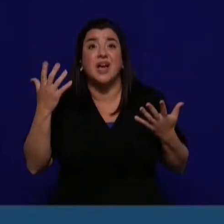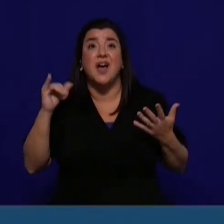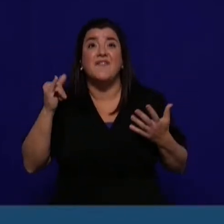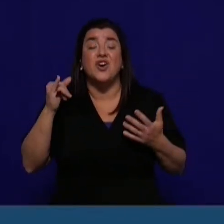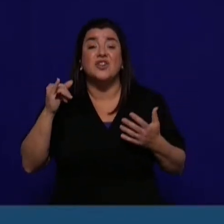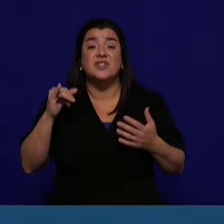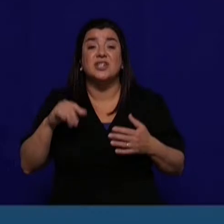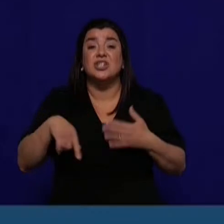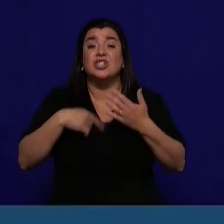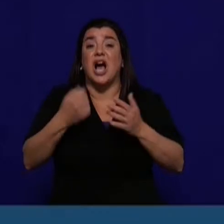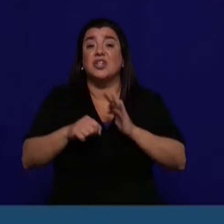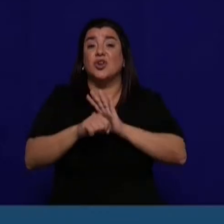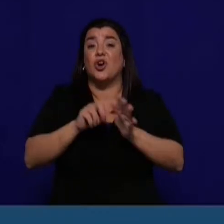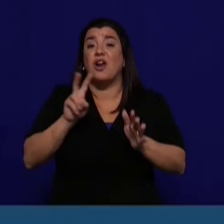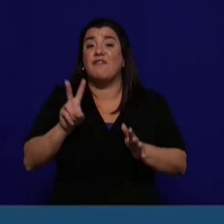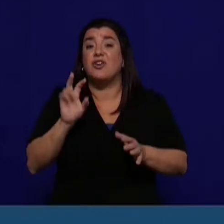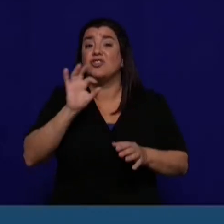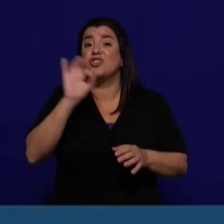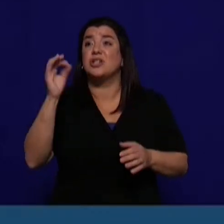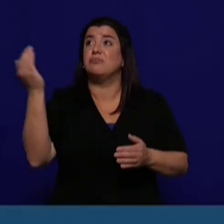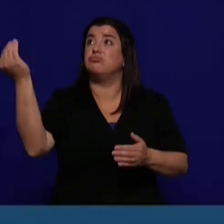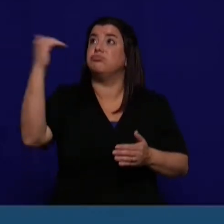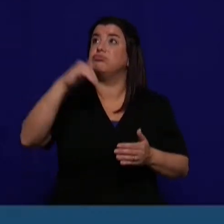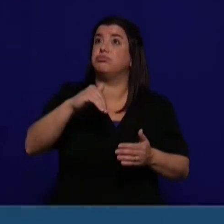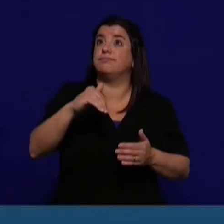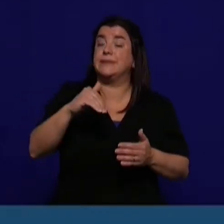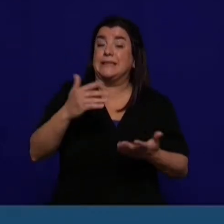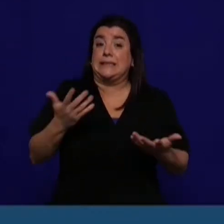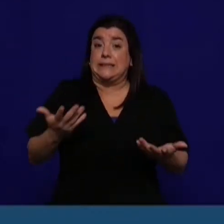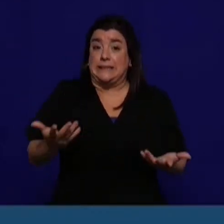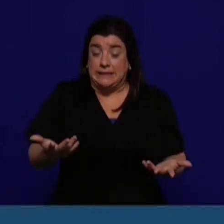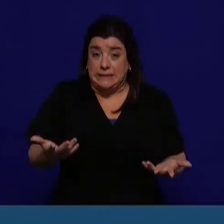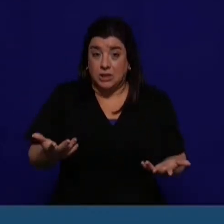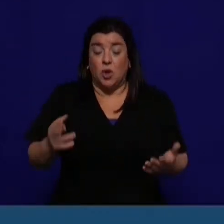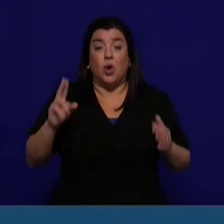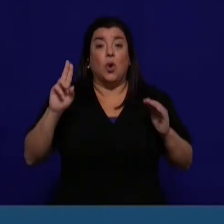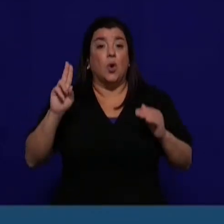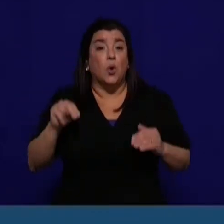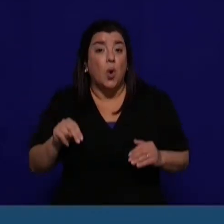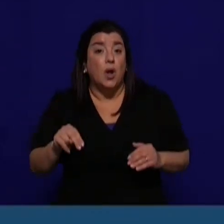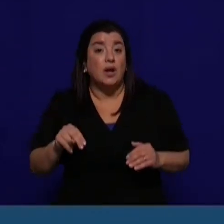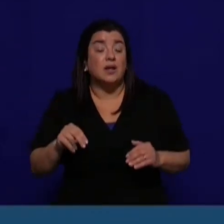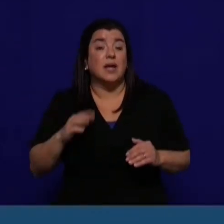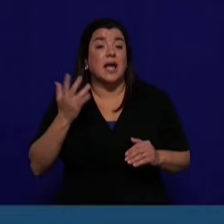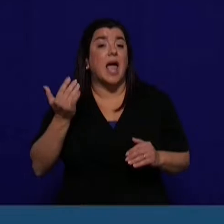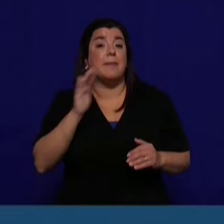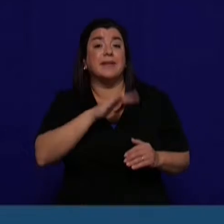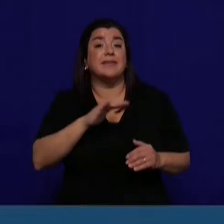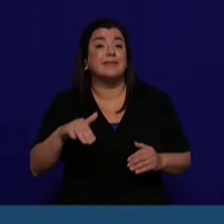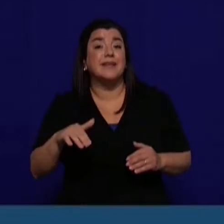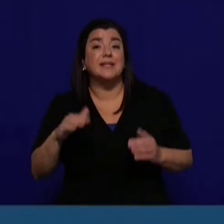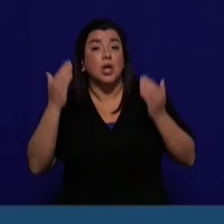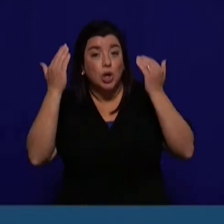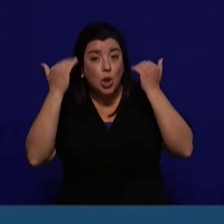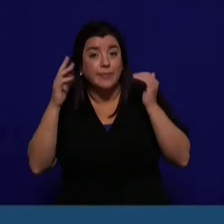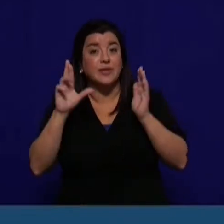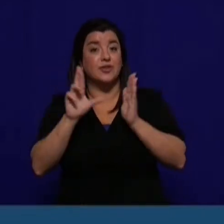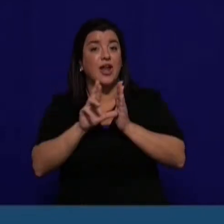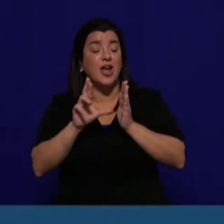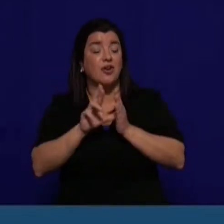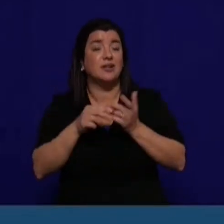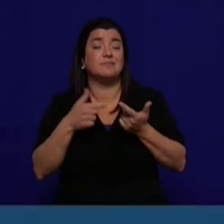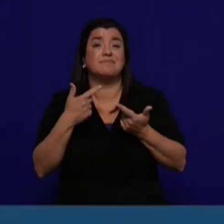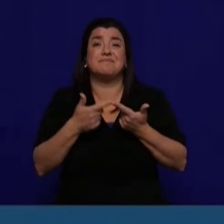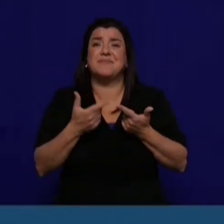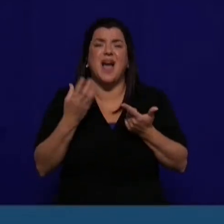jvarja kollox niddependu ħafna fuq kemm in-nies isegwu il-miżuri li dan jagħmel impatt ħafna u